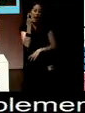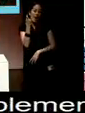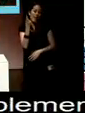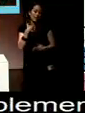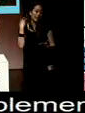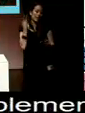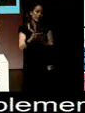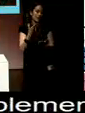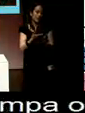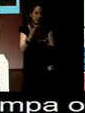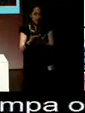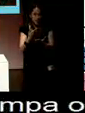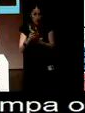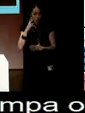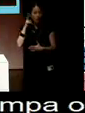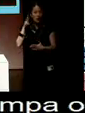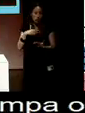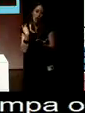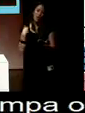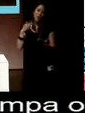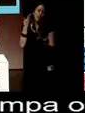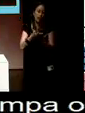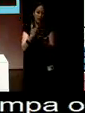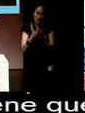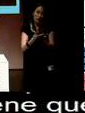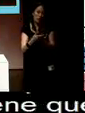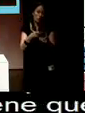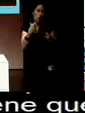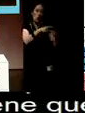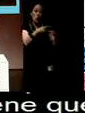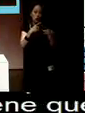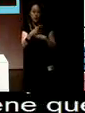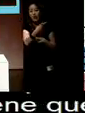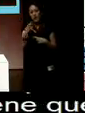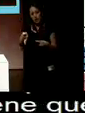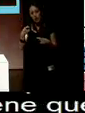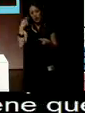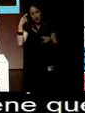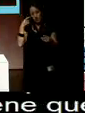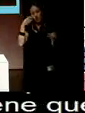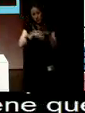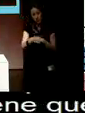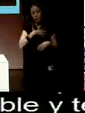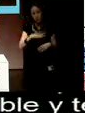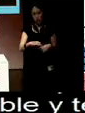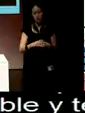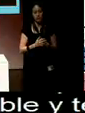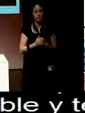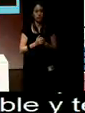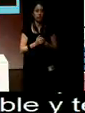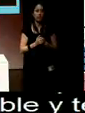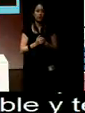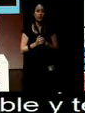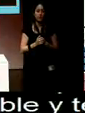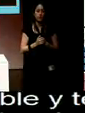has a ramp, but it has to be certified and it has to accomplish all the characteristics